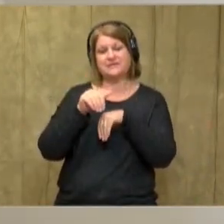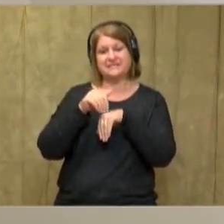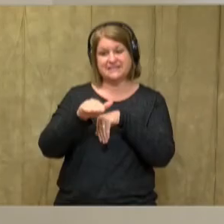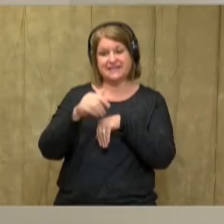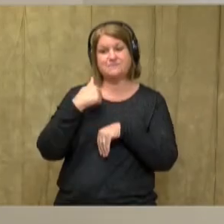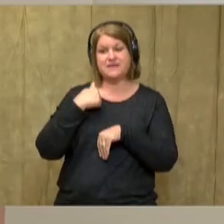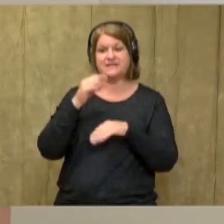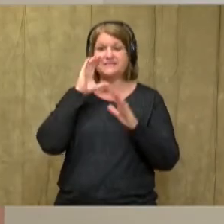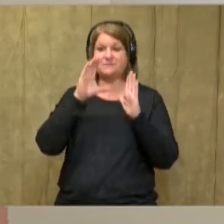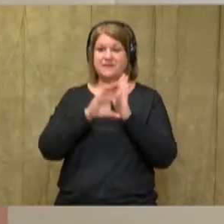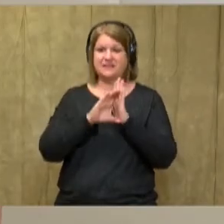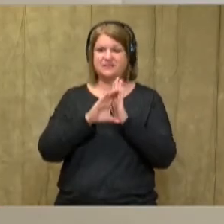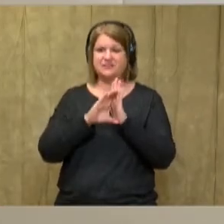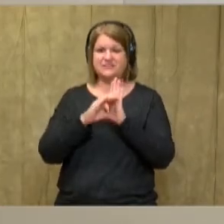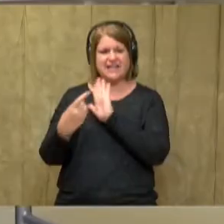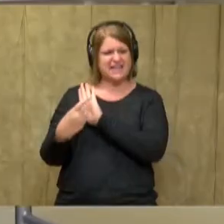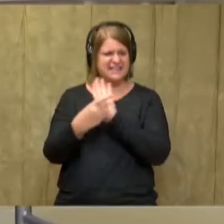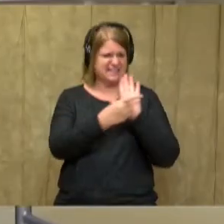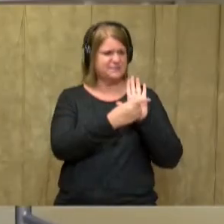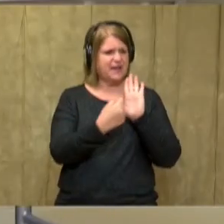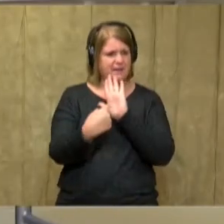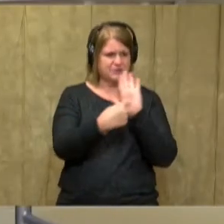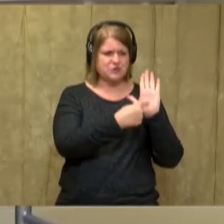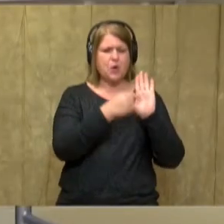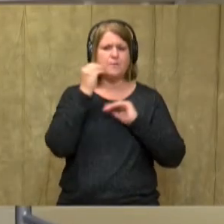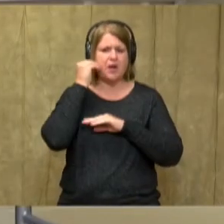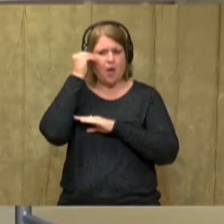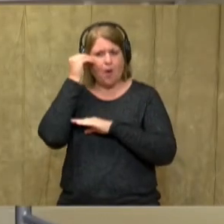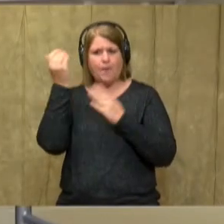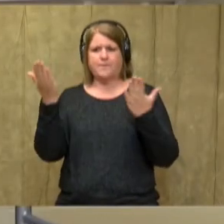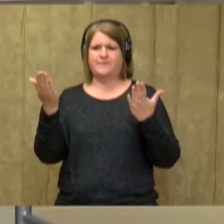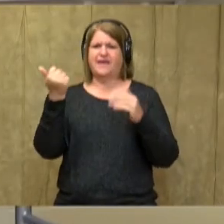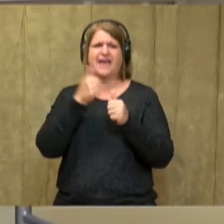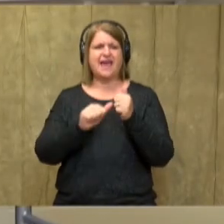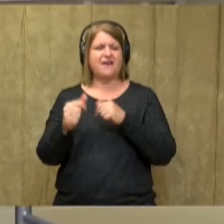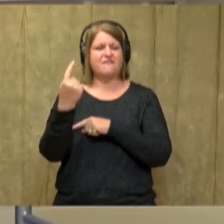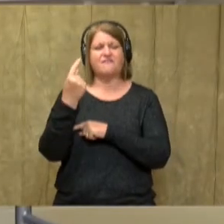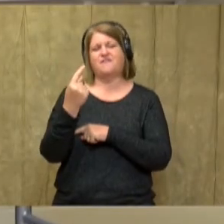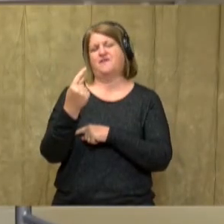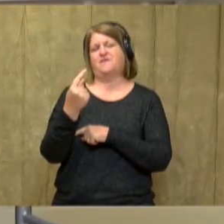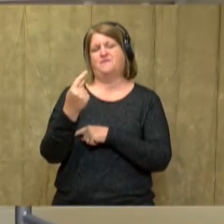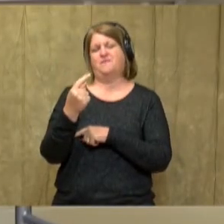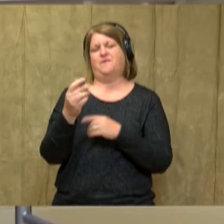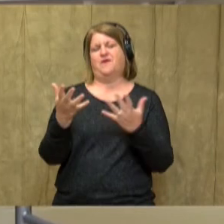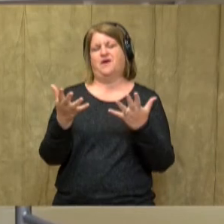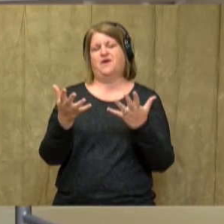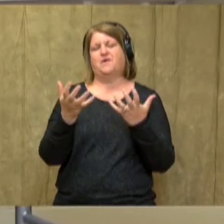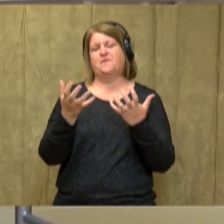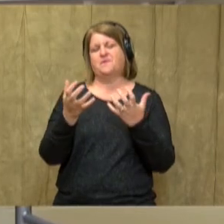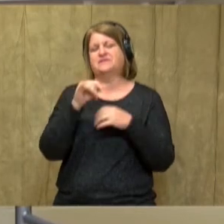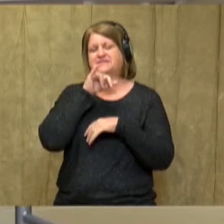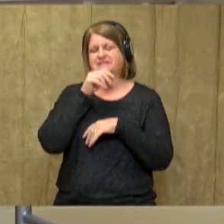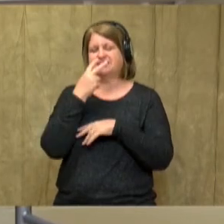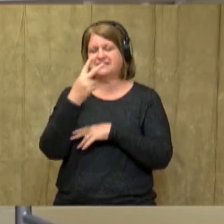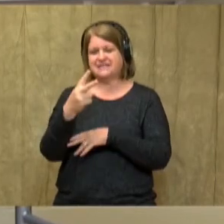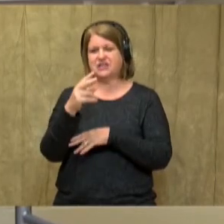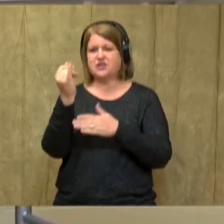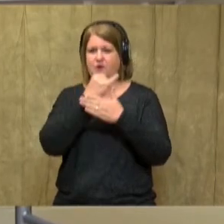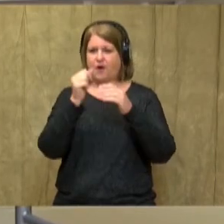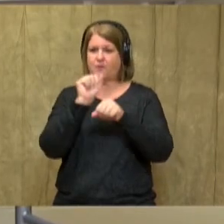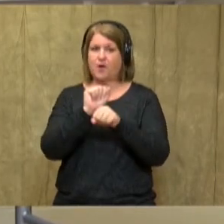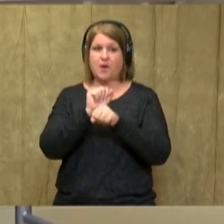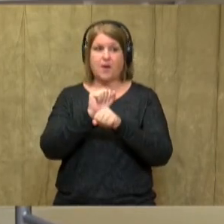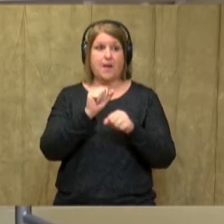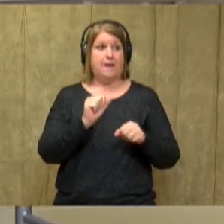them at home. Everybody loves to see your artwork. And I love to see it the most, but if you want to put it up in your window or hang it